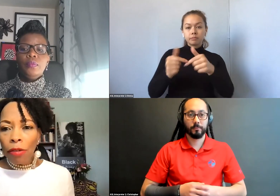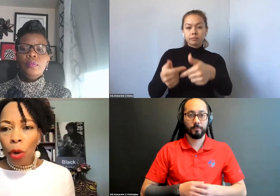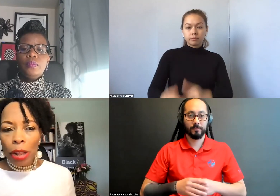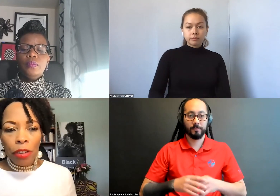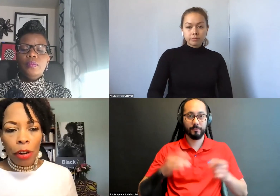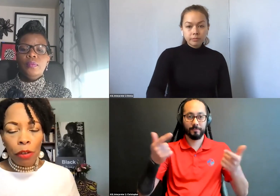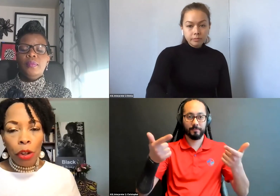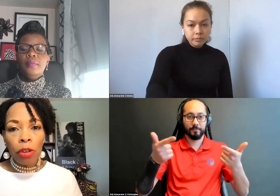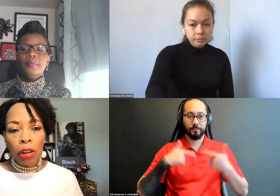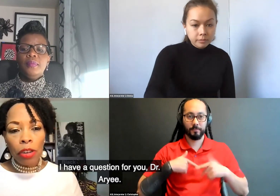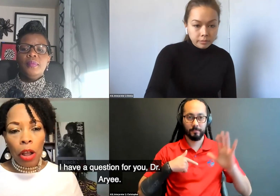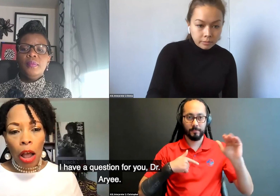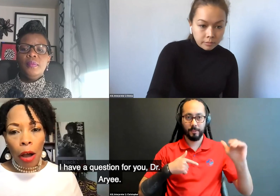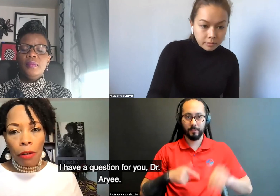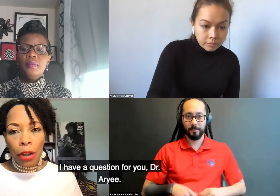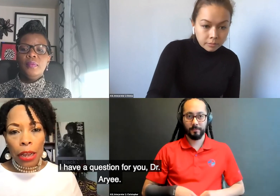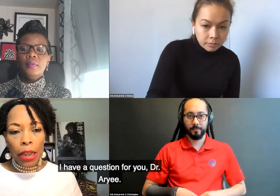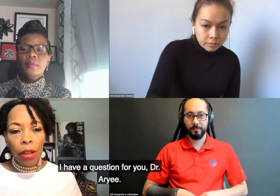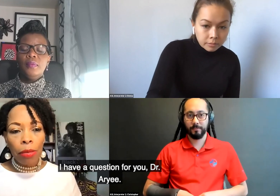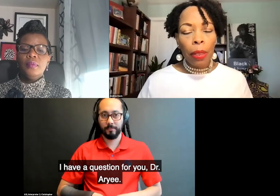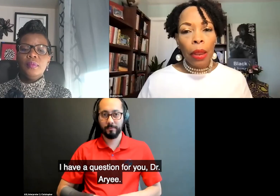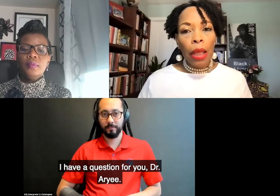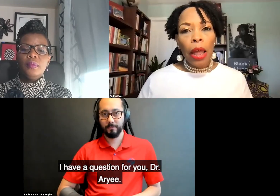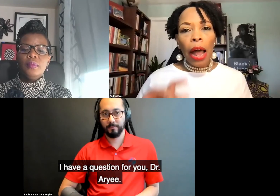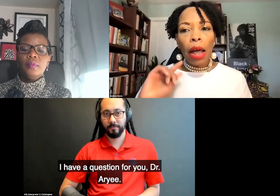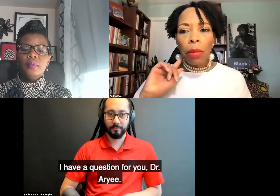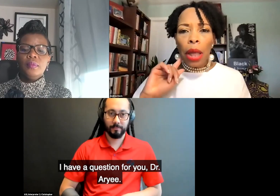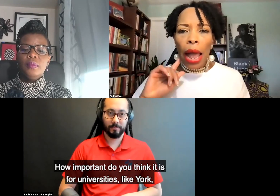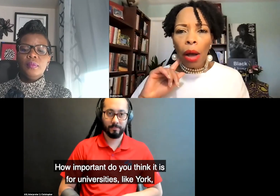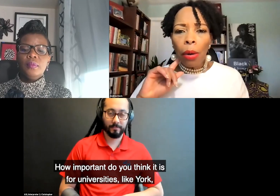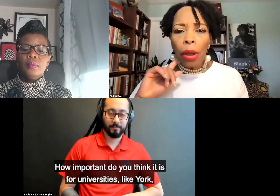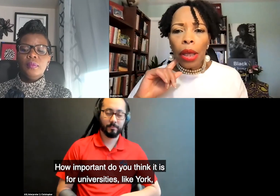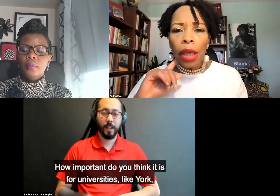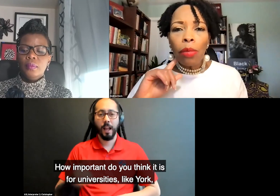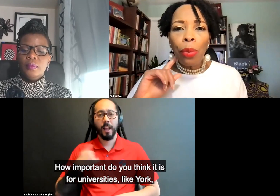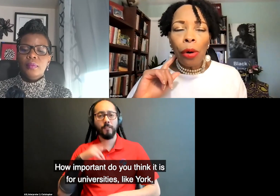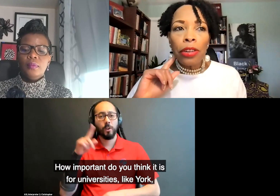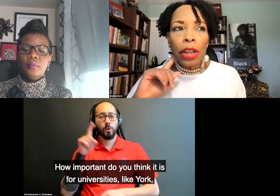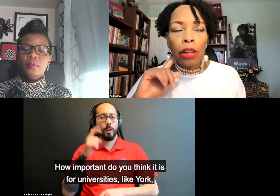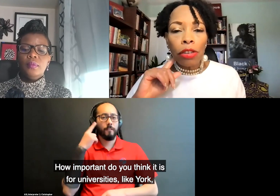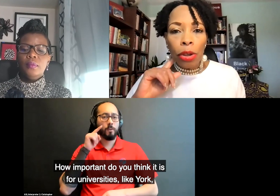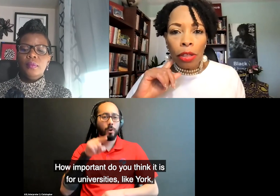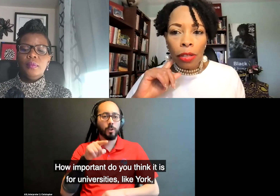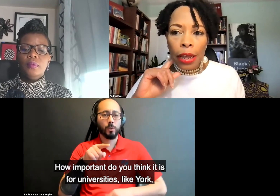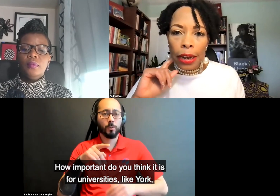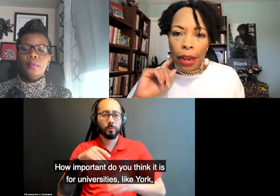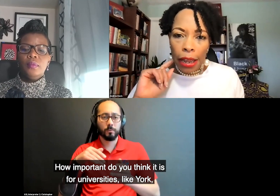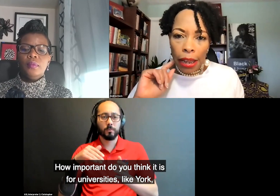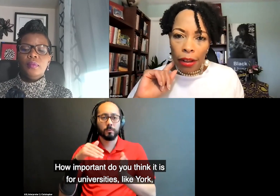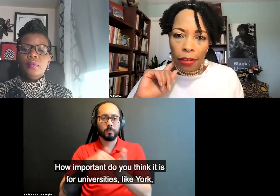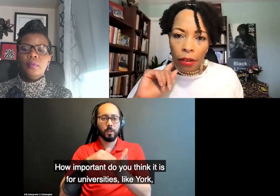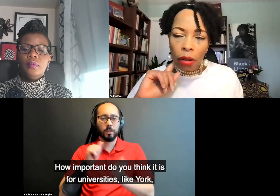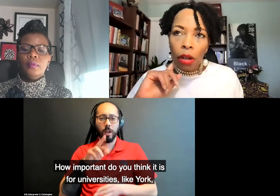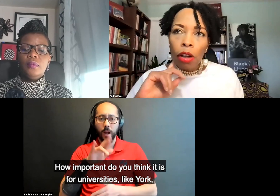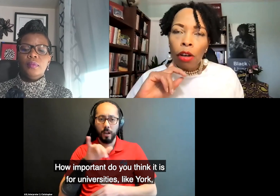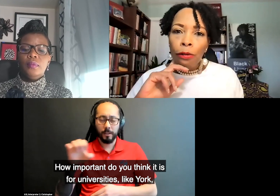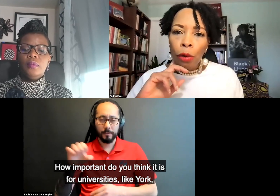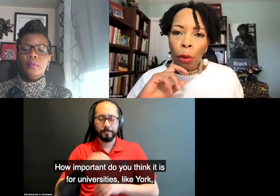I have a question for you, Dr. Arie. How important do you think it